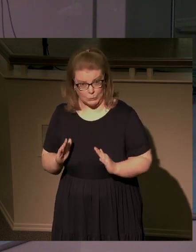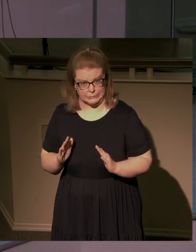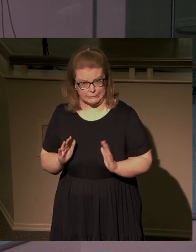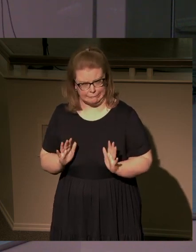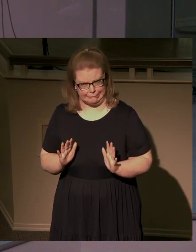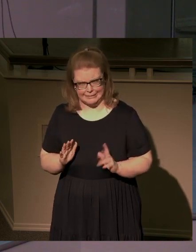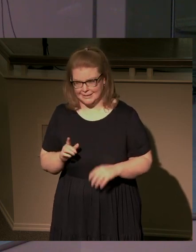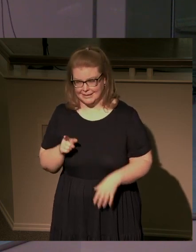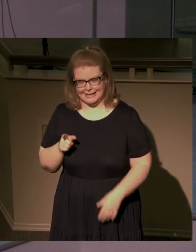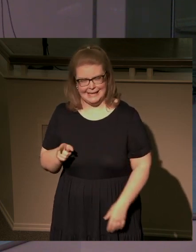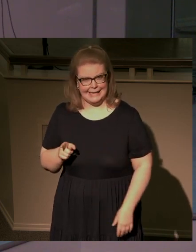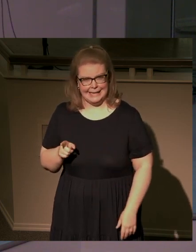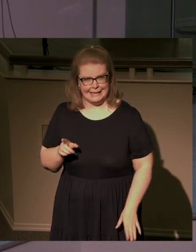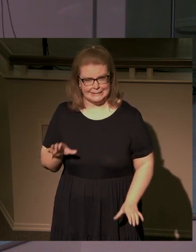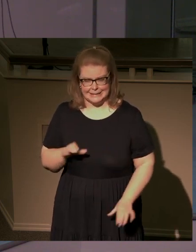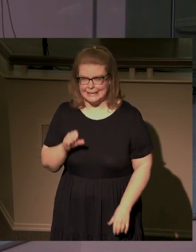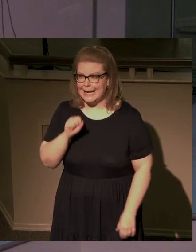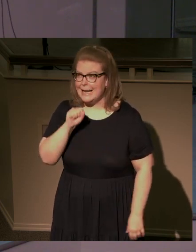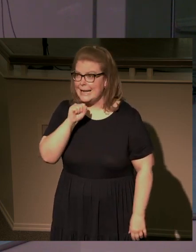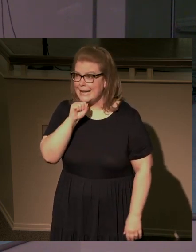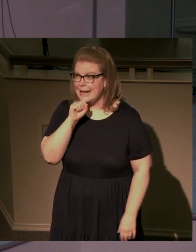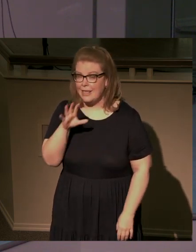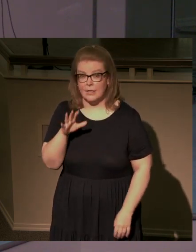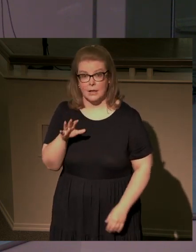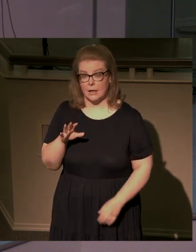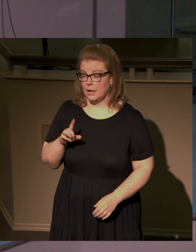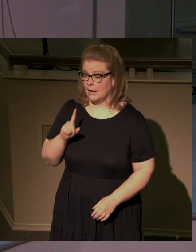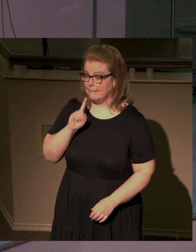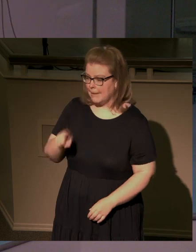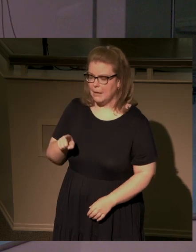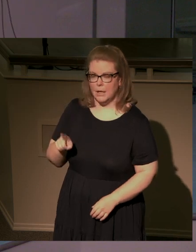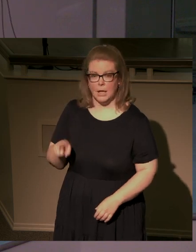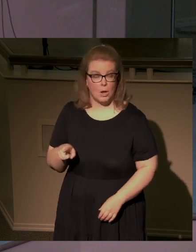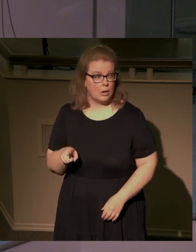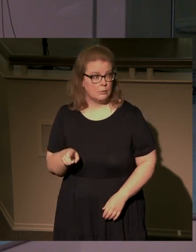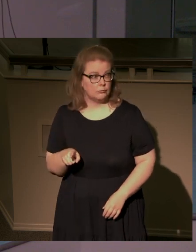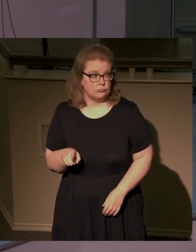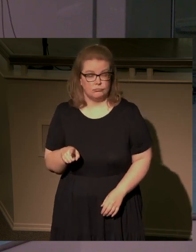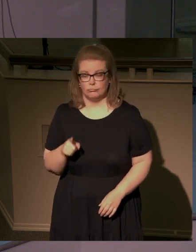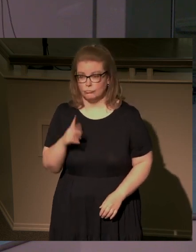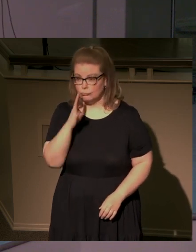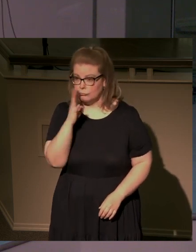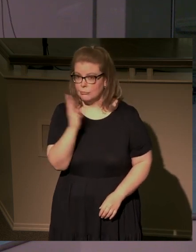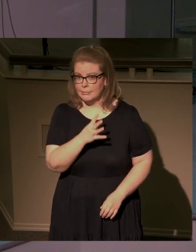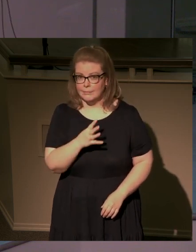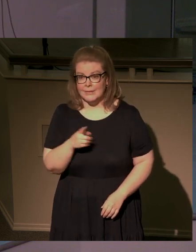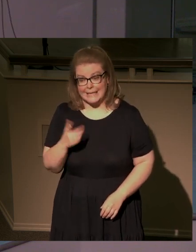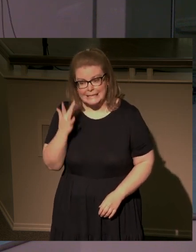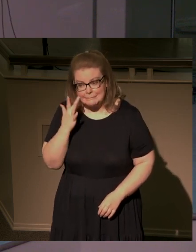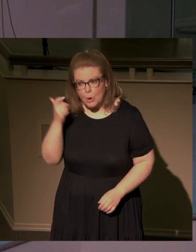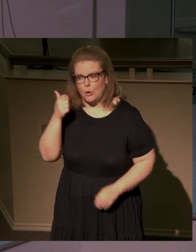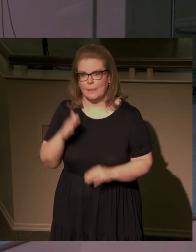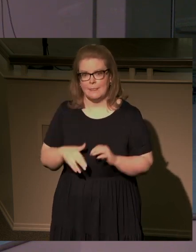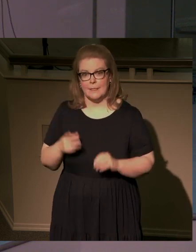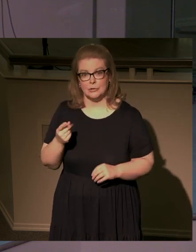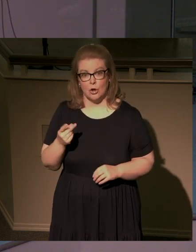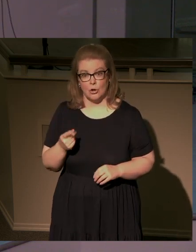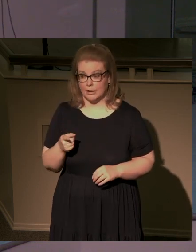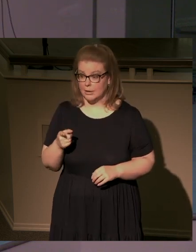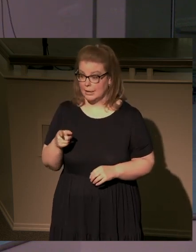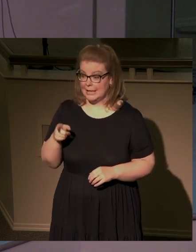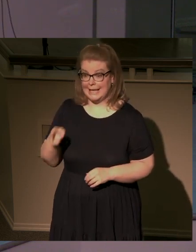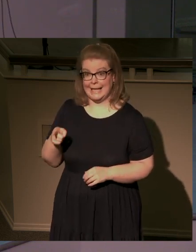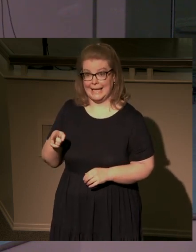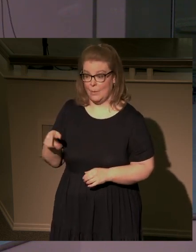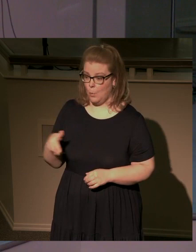He doesn't do anything he's told to do because he's smarter than the dogs. The dogs follow him around.